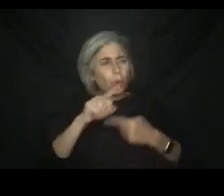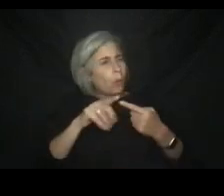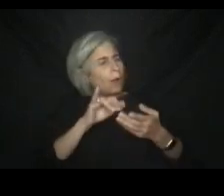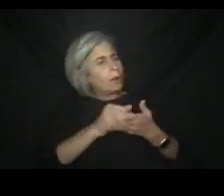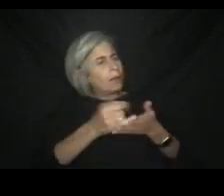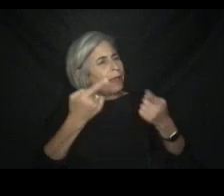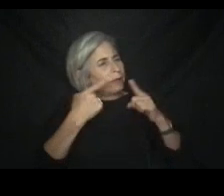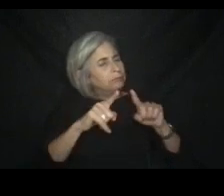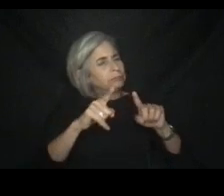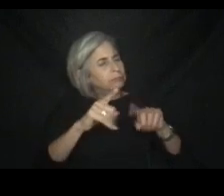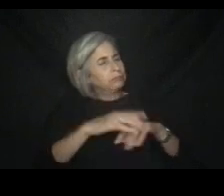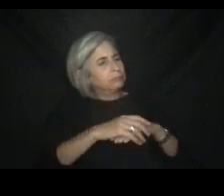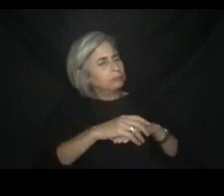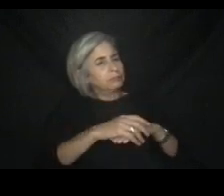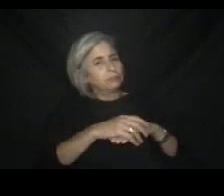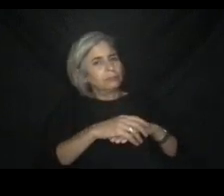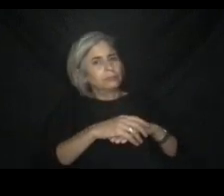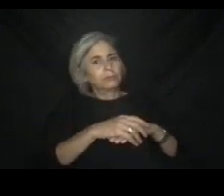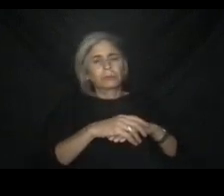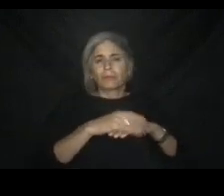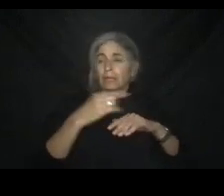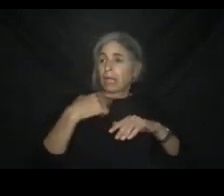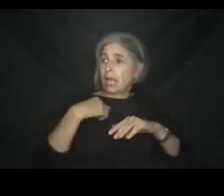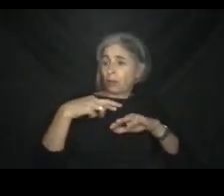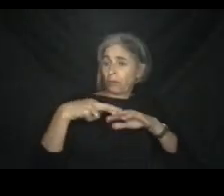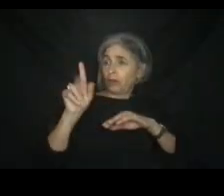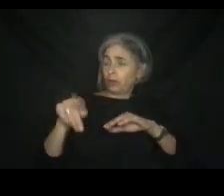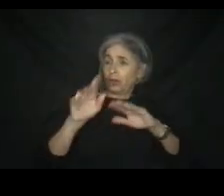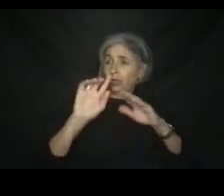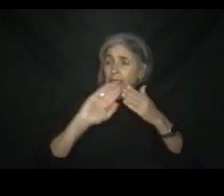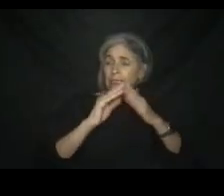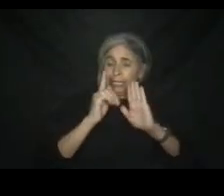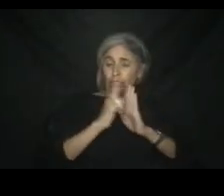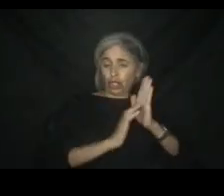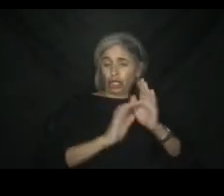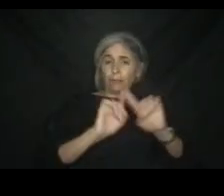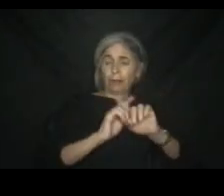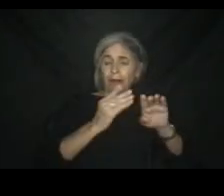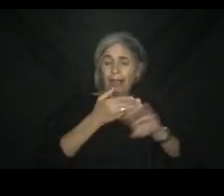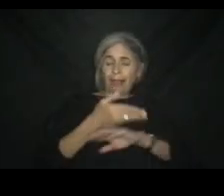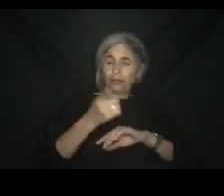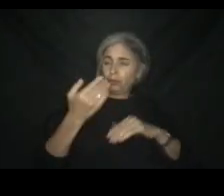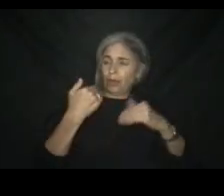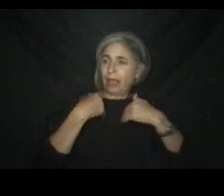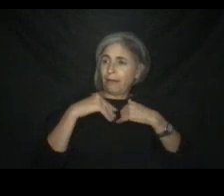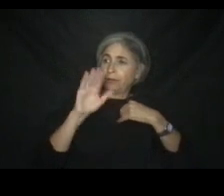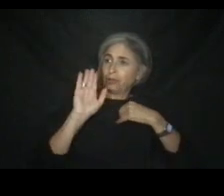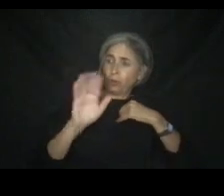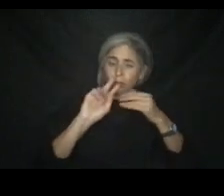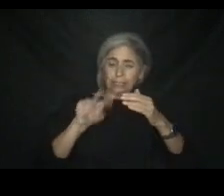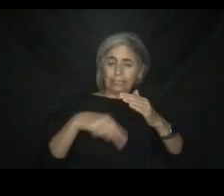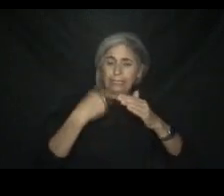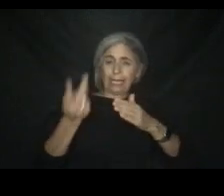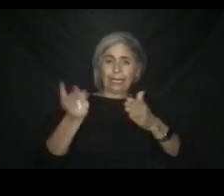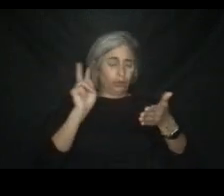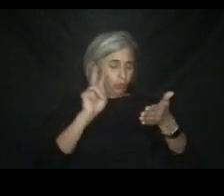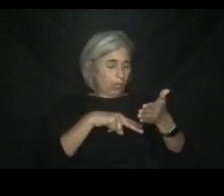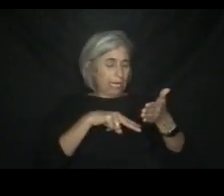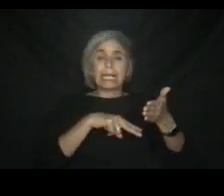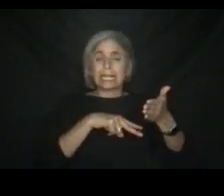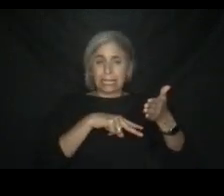into effect? Well, I would refer to your city attorney, but obviously after you've had your second